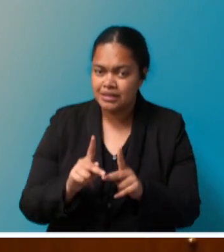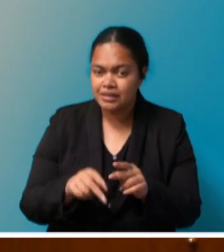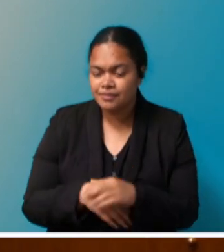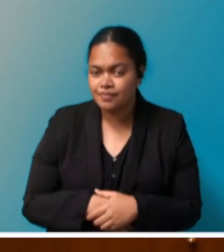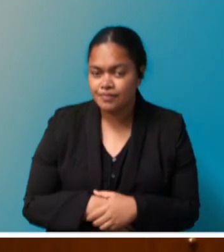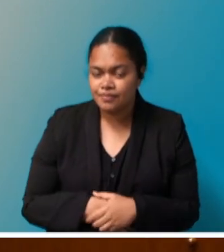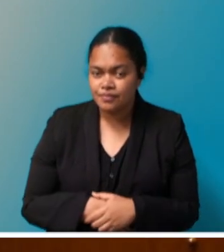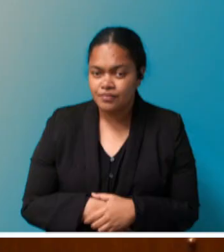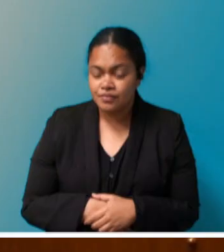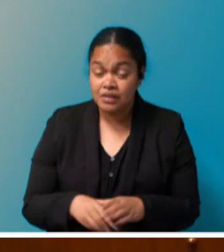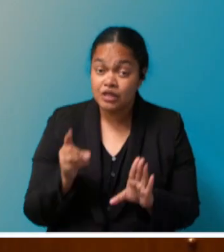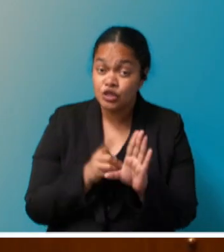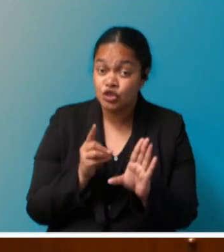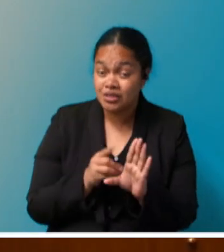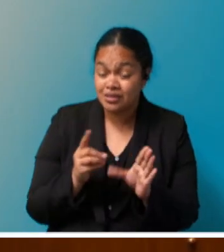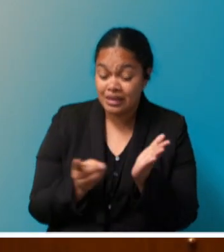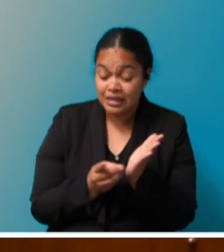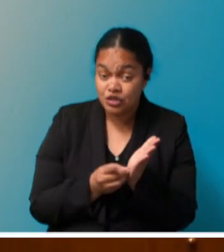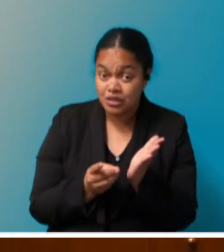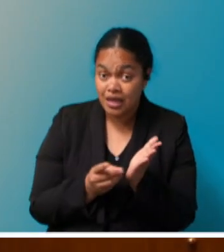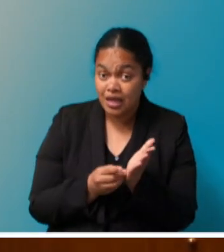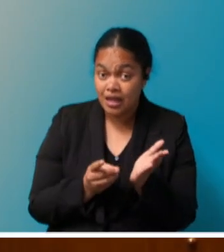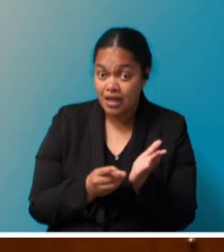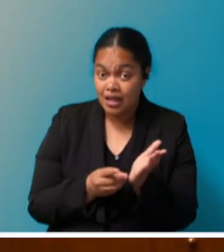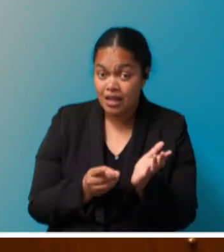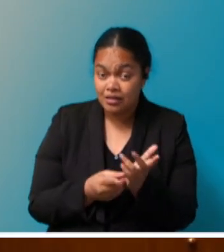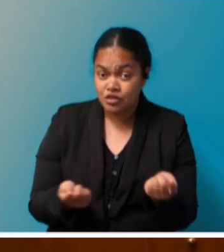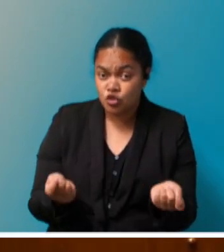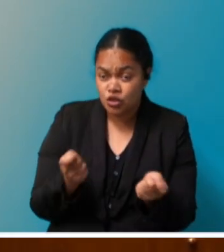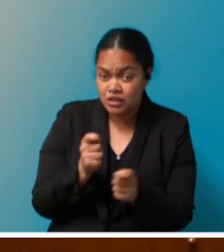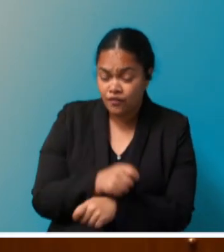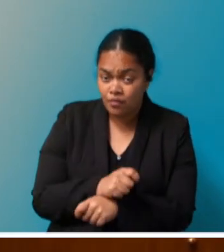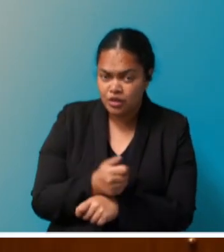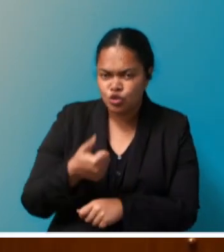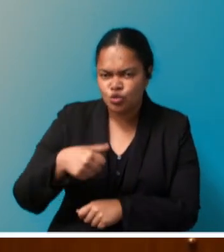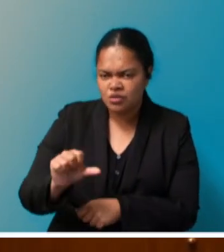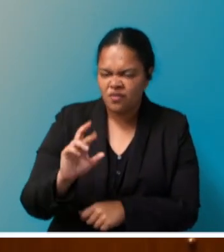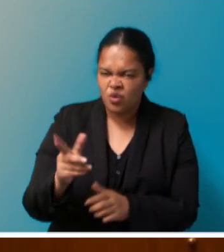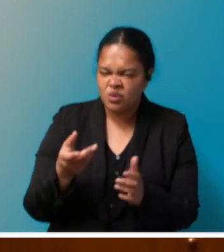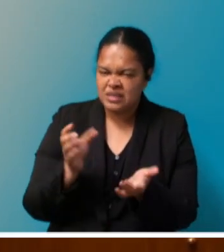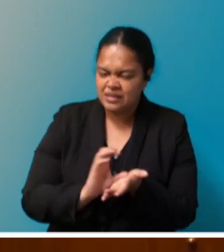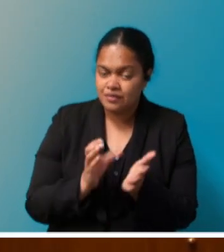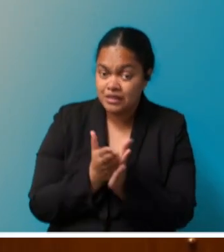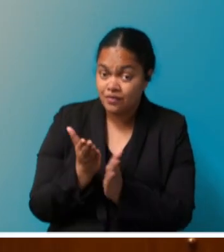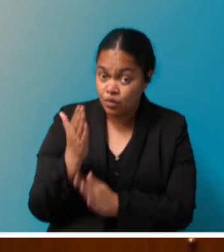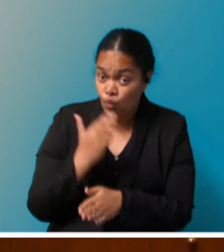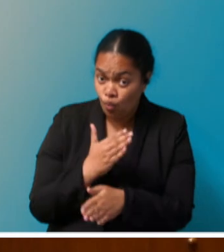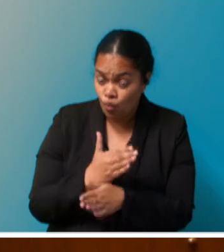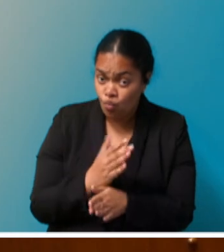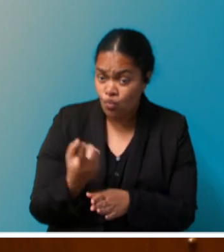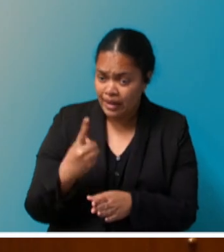On digital transformation to support ongoing digitalization of civil service operations and the